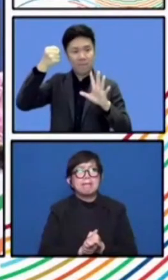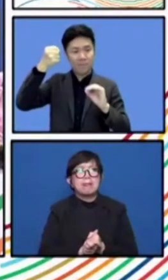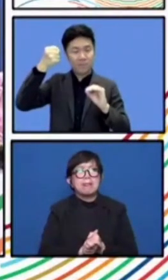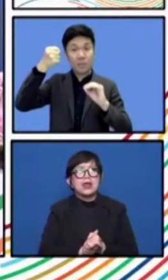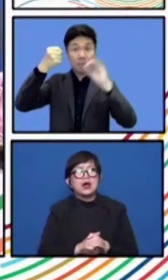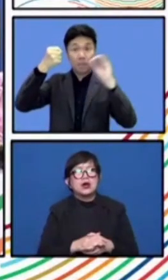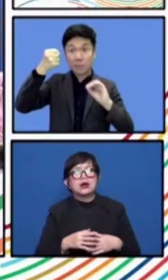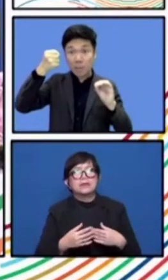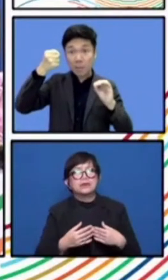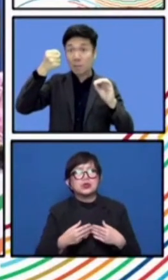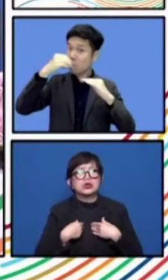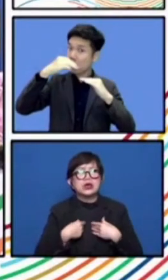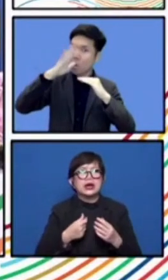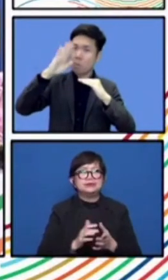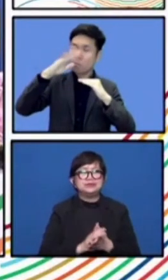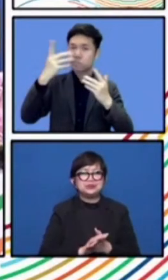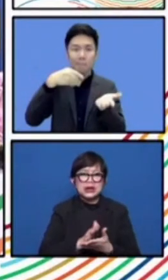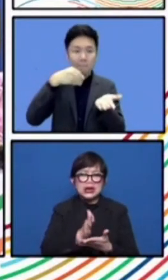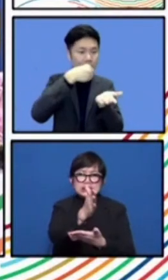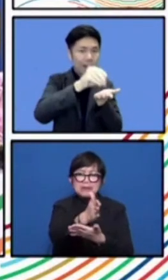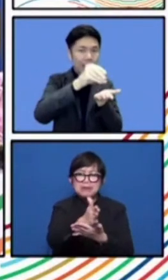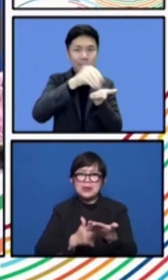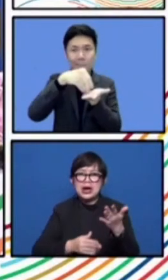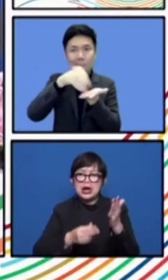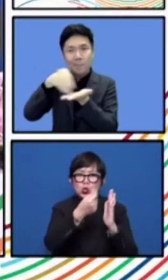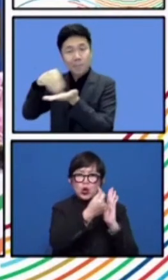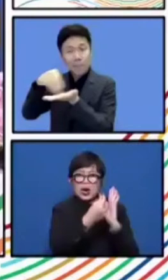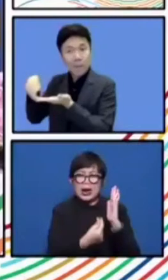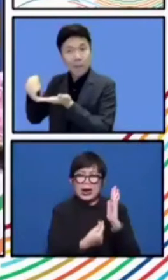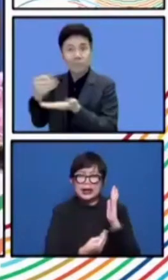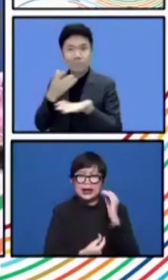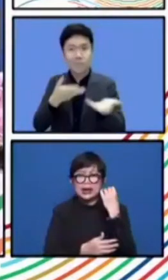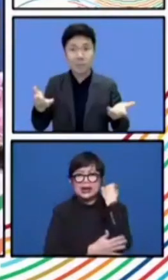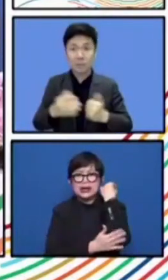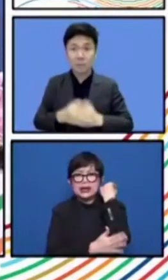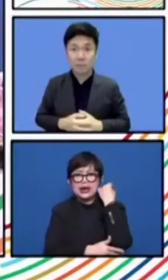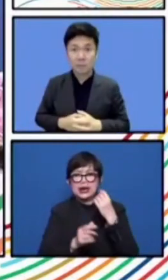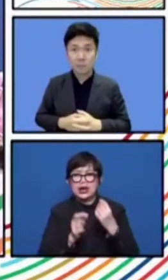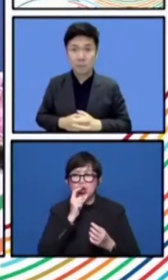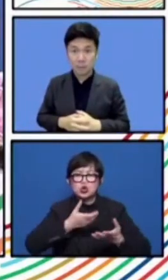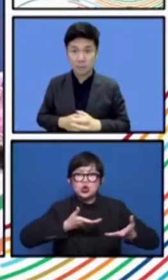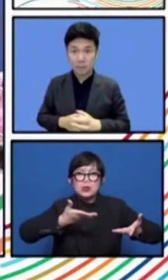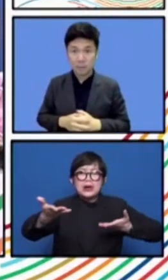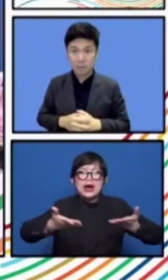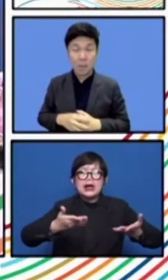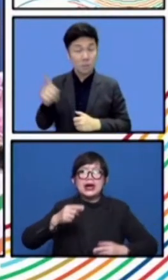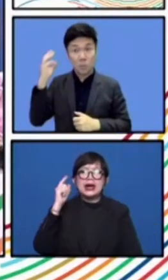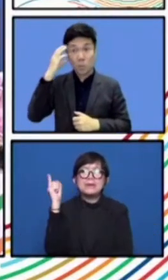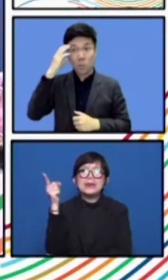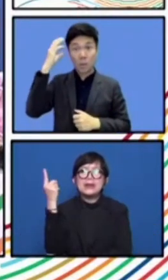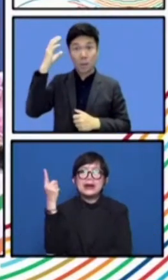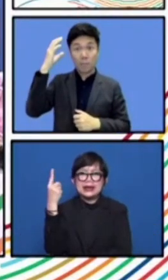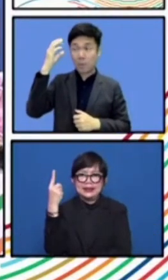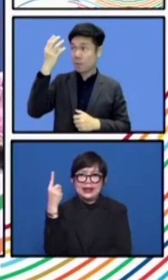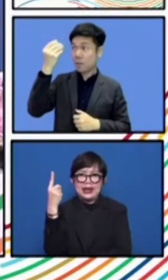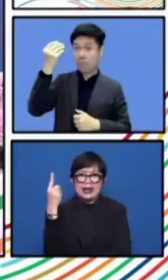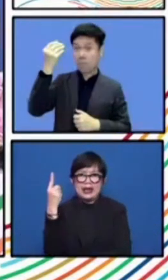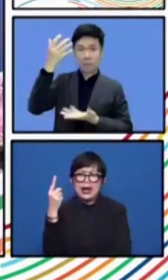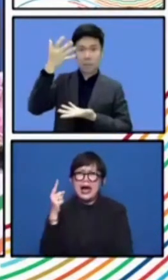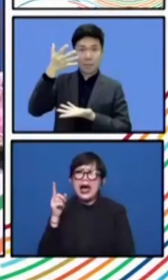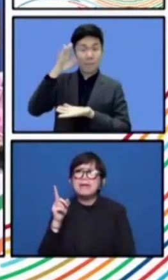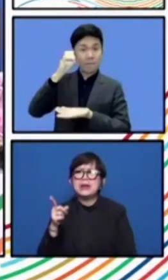and all of these public procurement spending will have direct and indirect impact upon